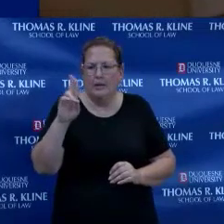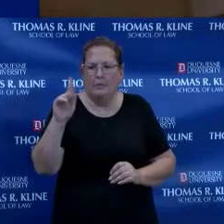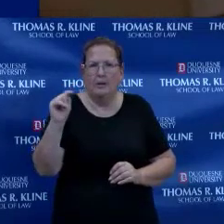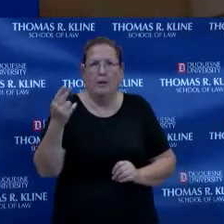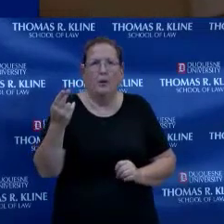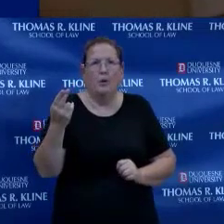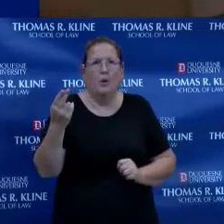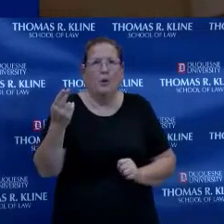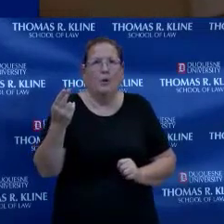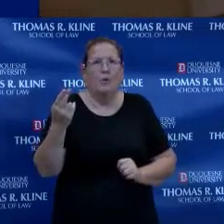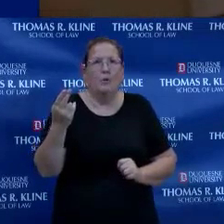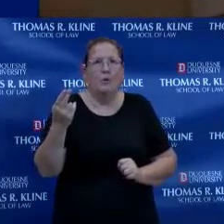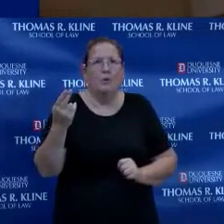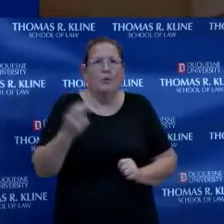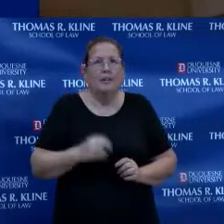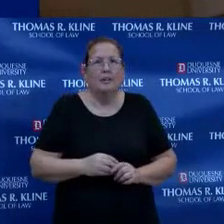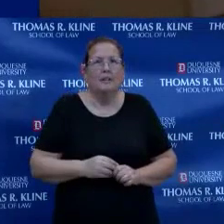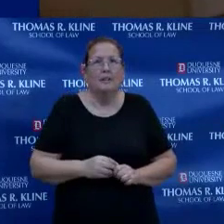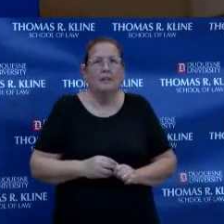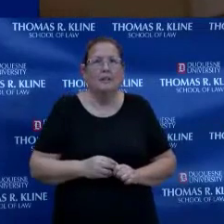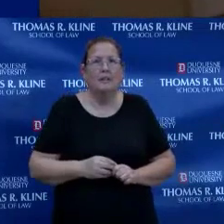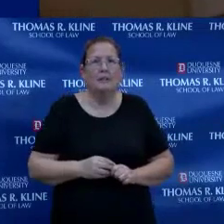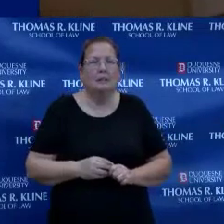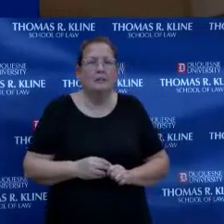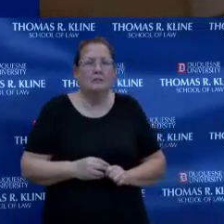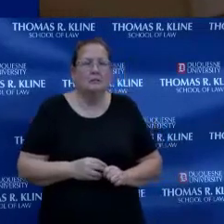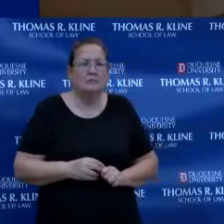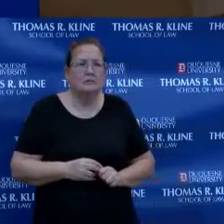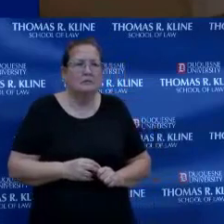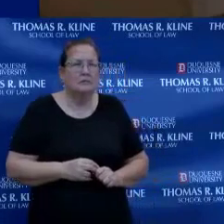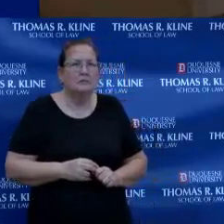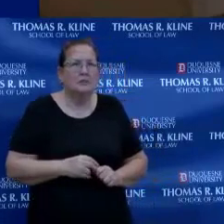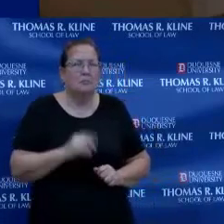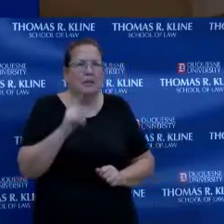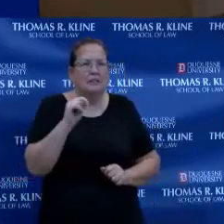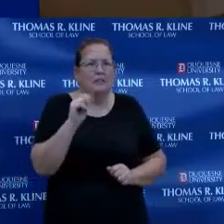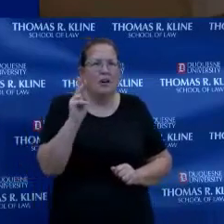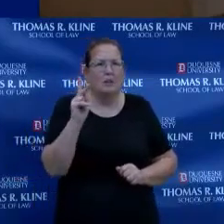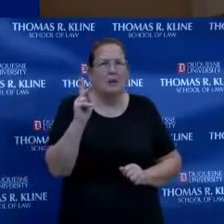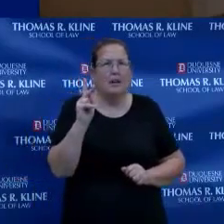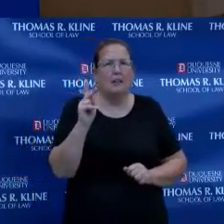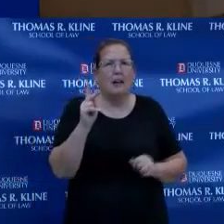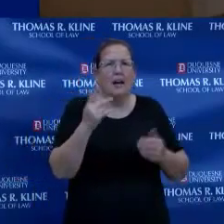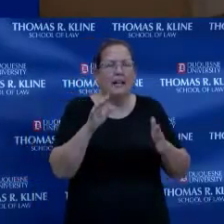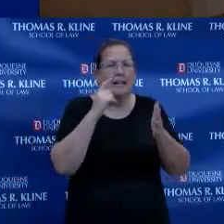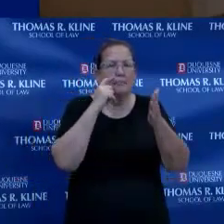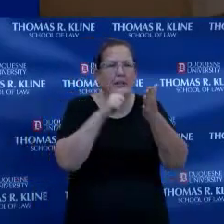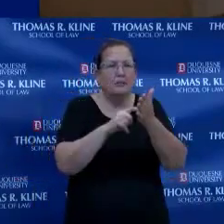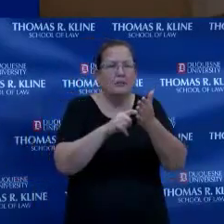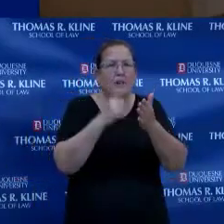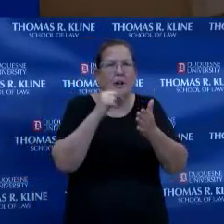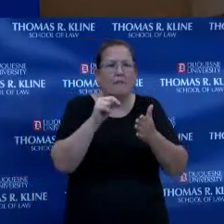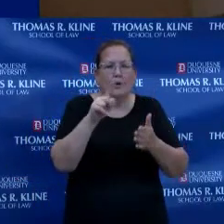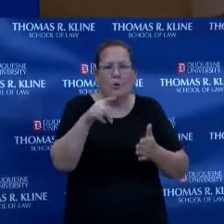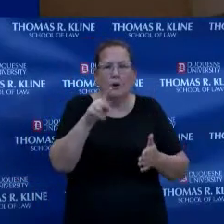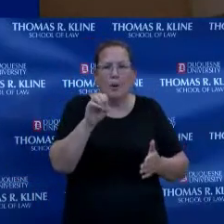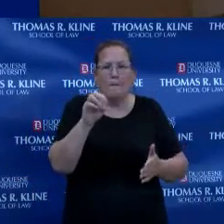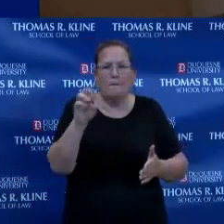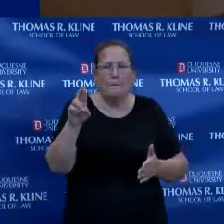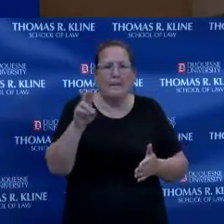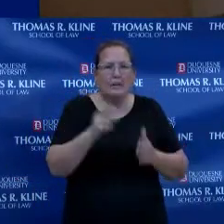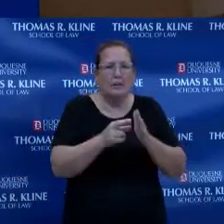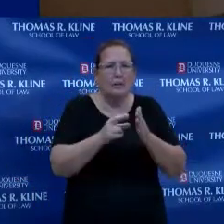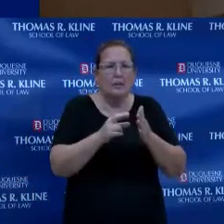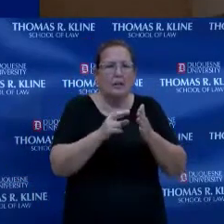lawyers. For each of the past 20 years, Tom Kline has been recognized in a major peer review survey as the